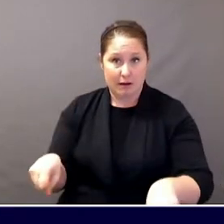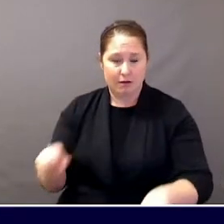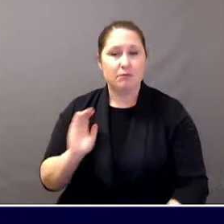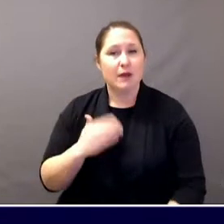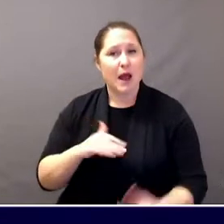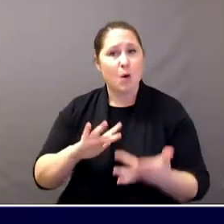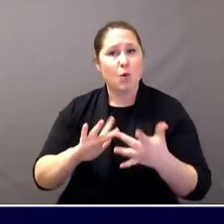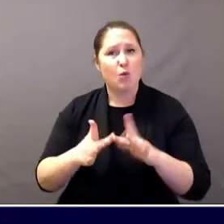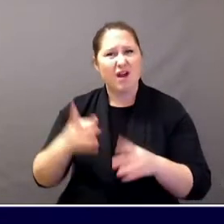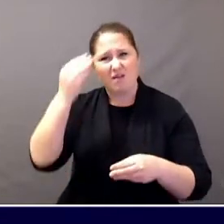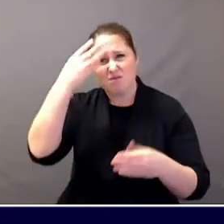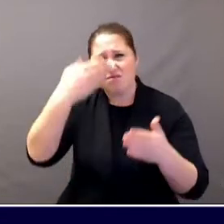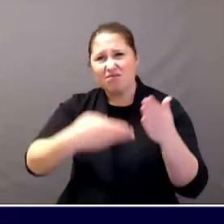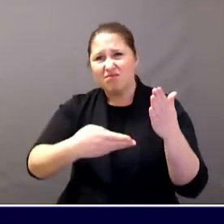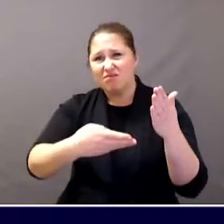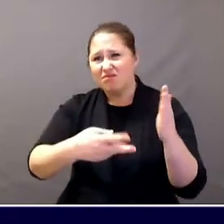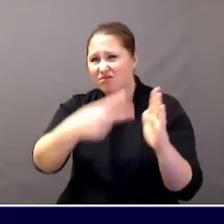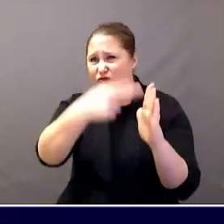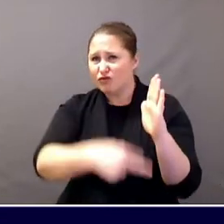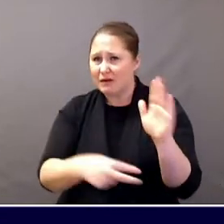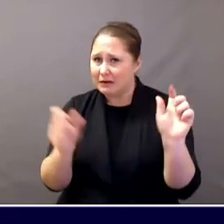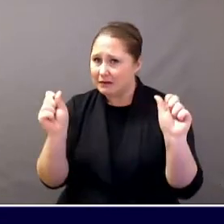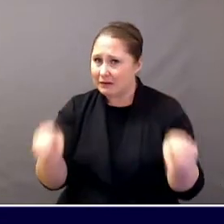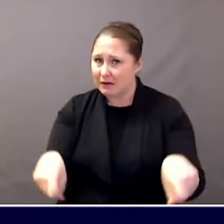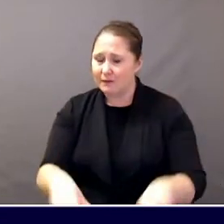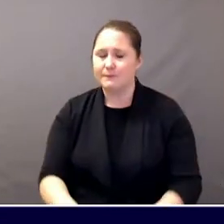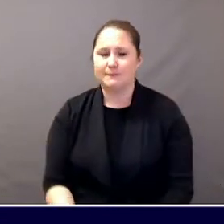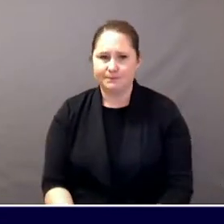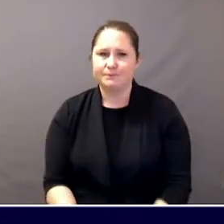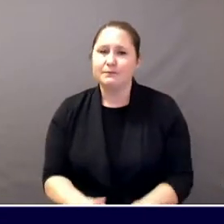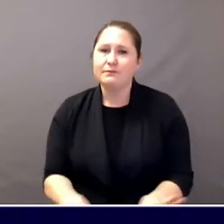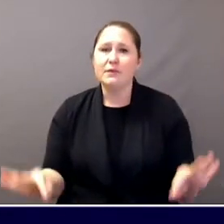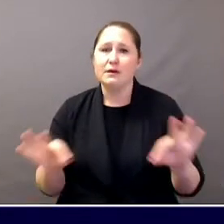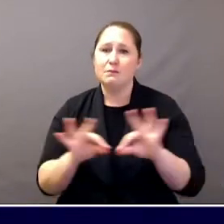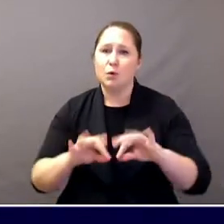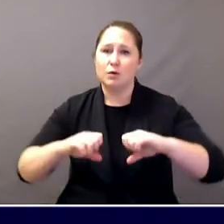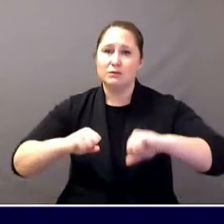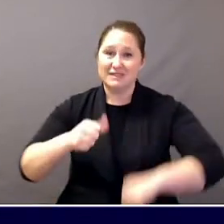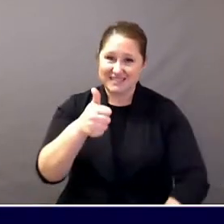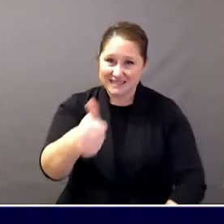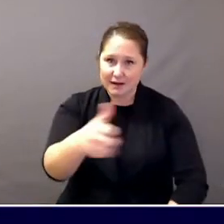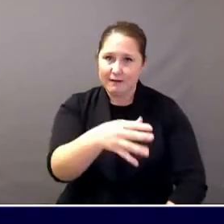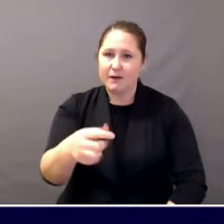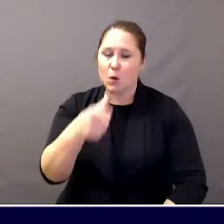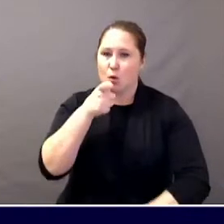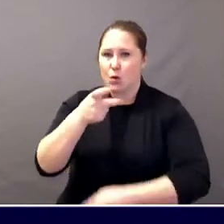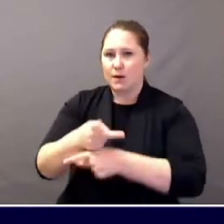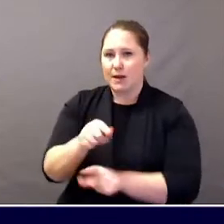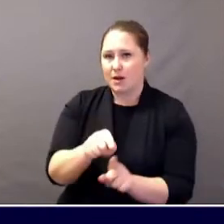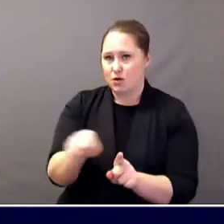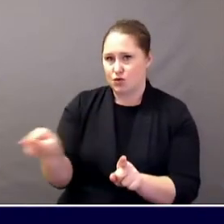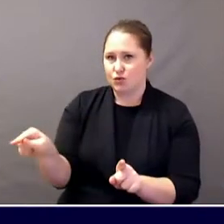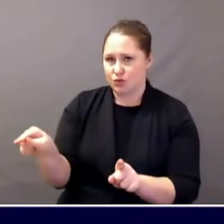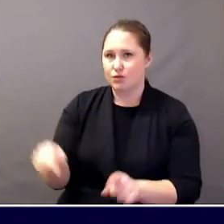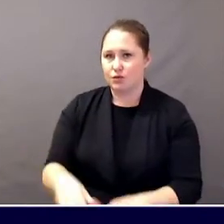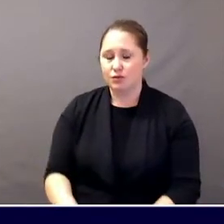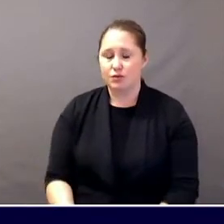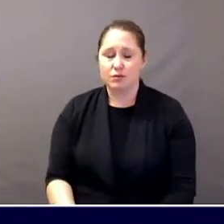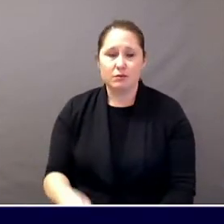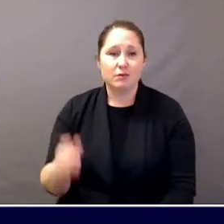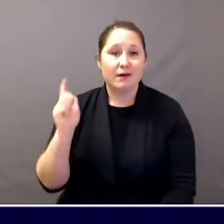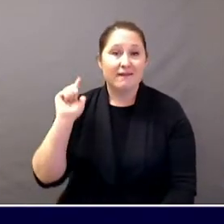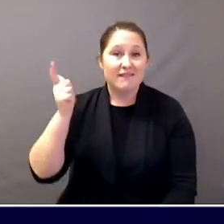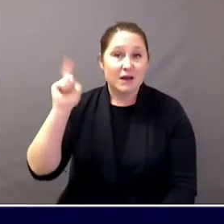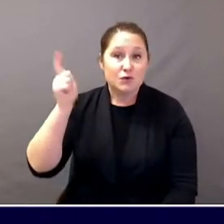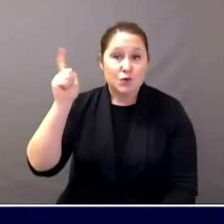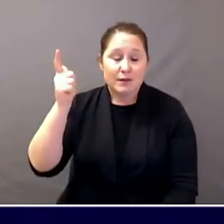But most importantly, it's important not just to protect you, but to protect the people you're caring from, and eventually allow those facilities